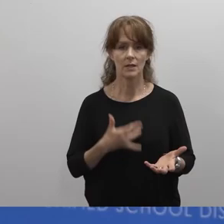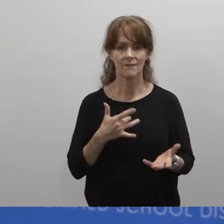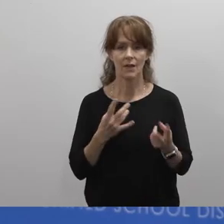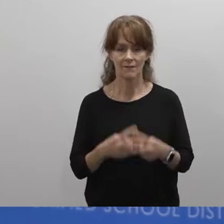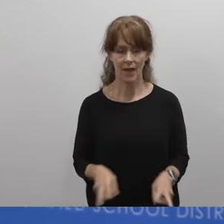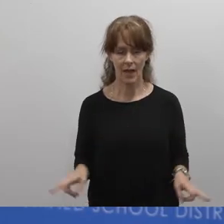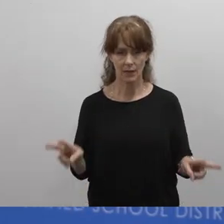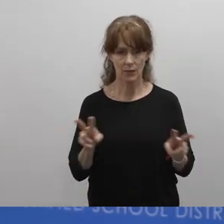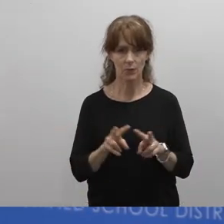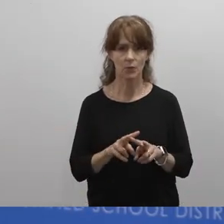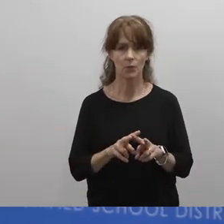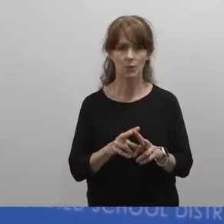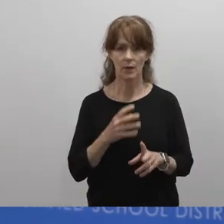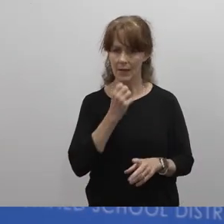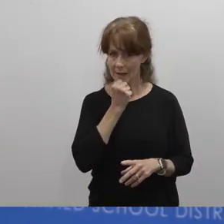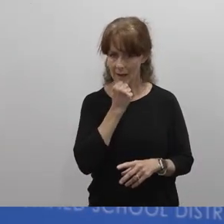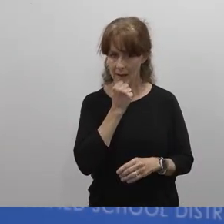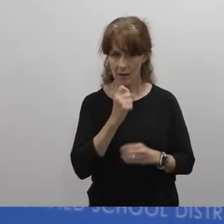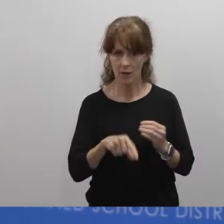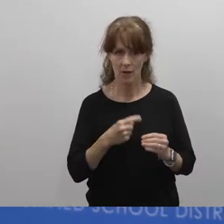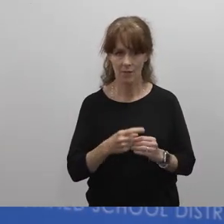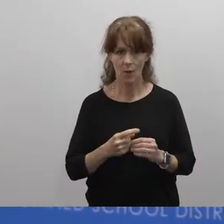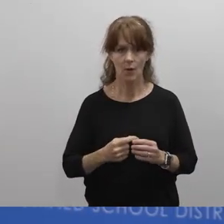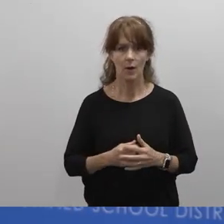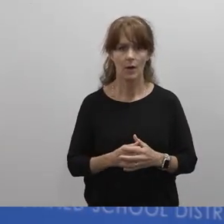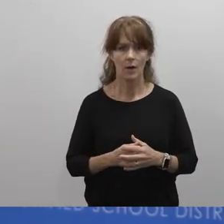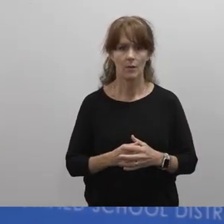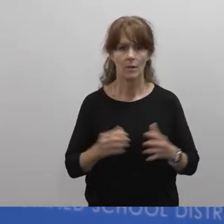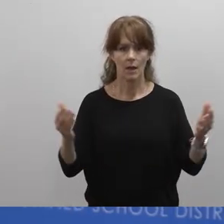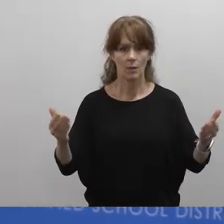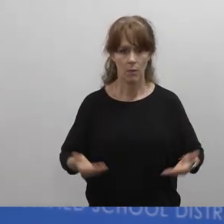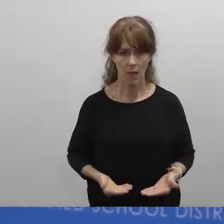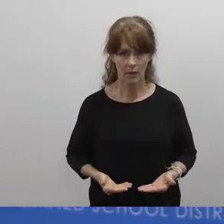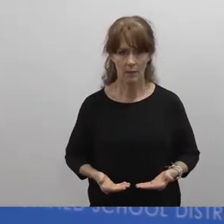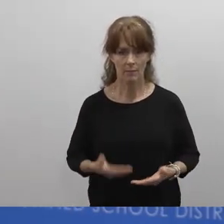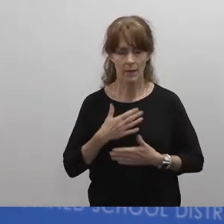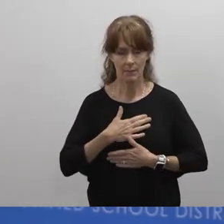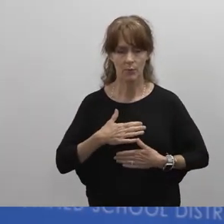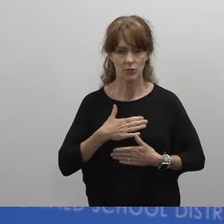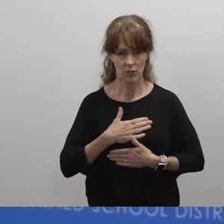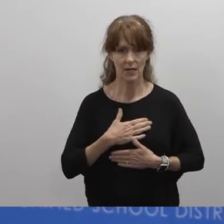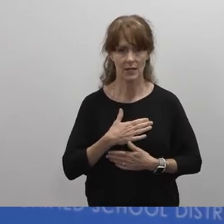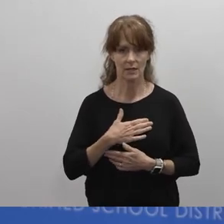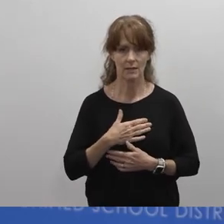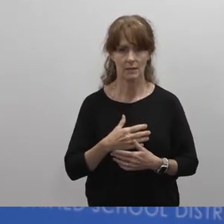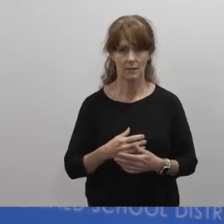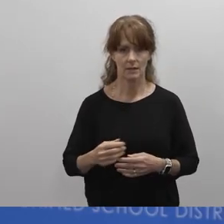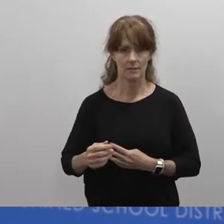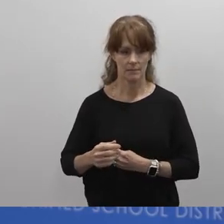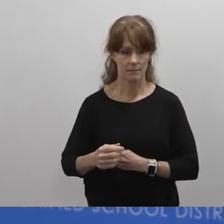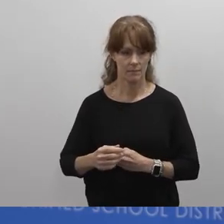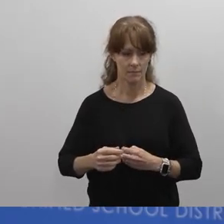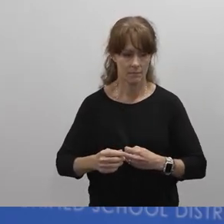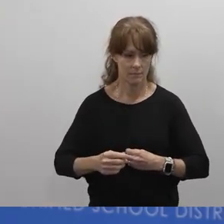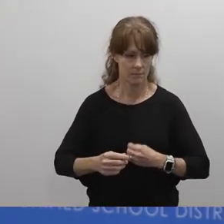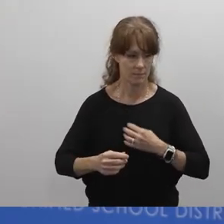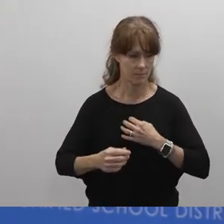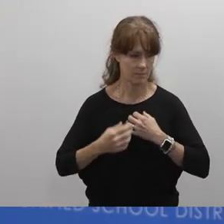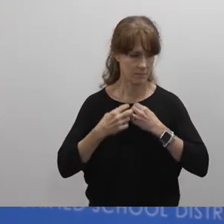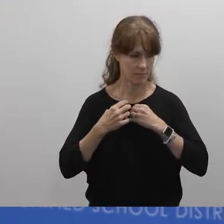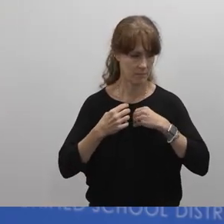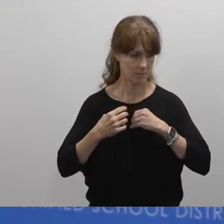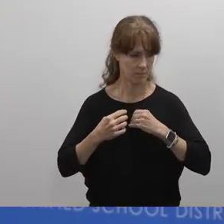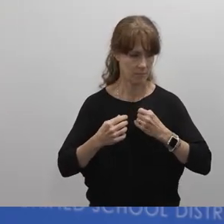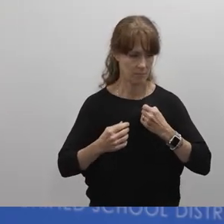valued and cared for and welcomed and appreciated and honored.